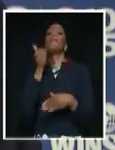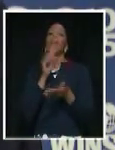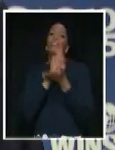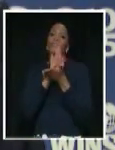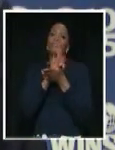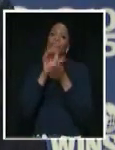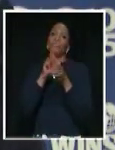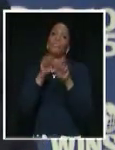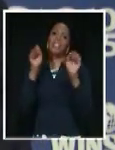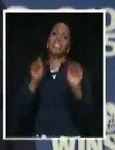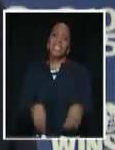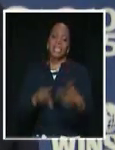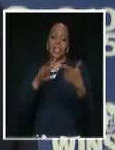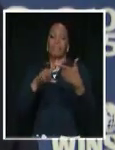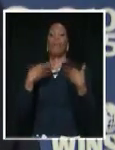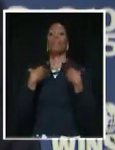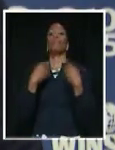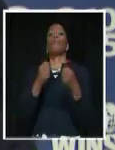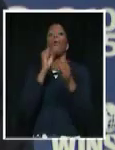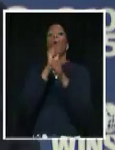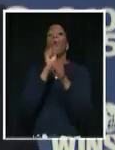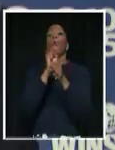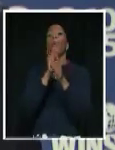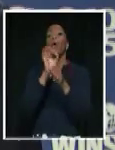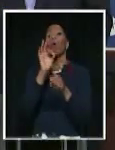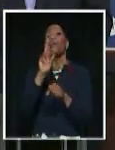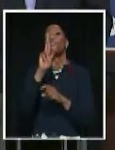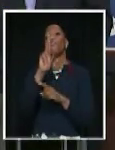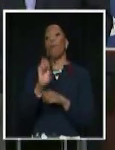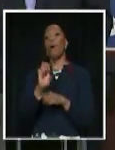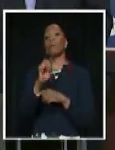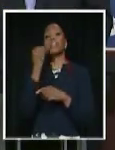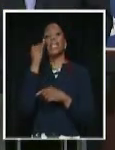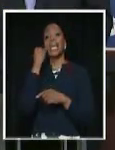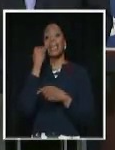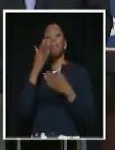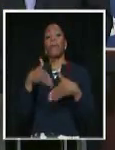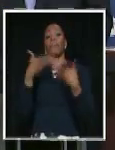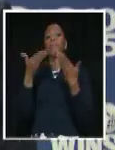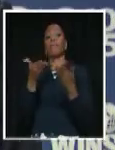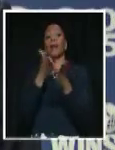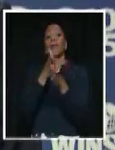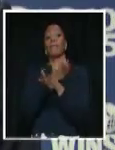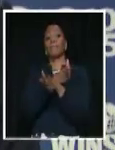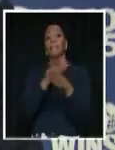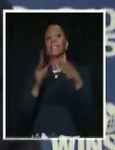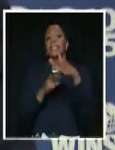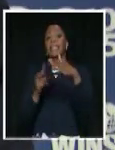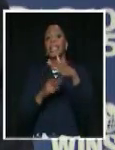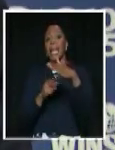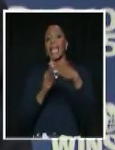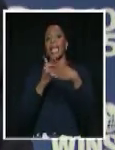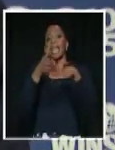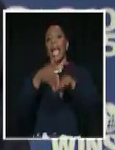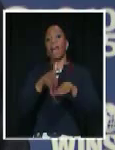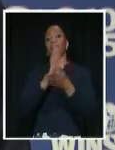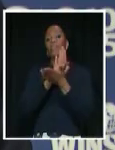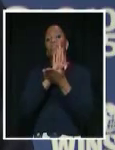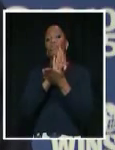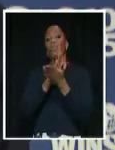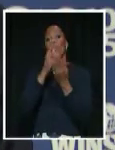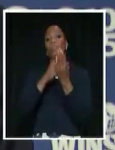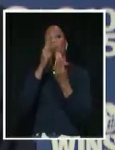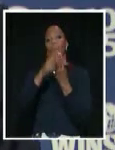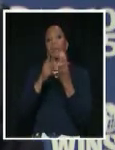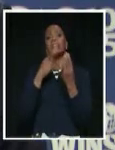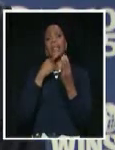stronger workforce. We'll have a stronger social fabric if we provide full-day pre-K and we provide after-school programs. So I would argue it's in the interest of all. But